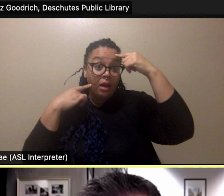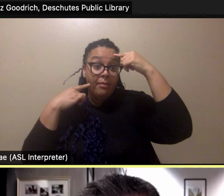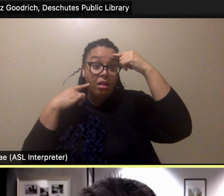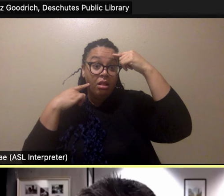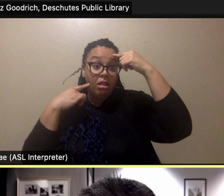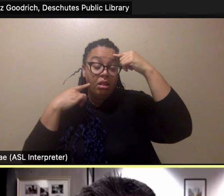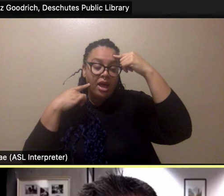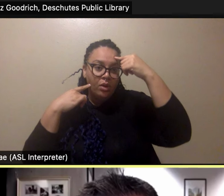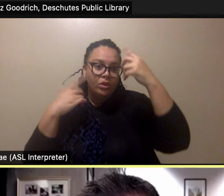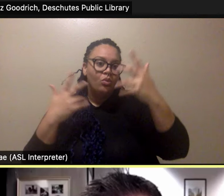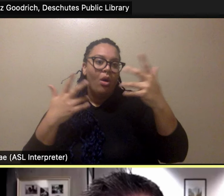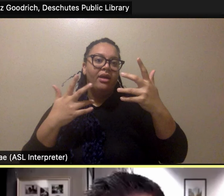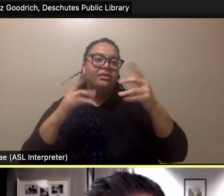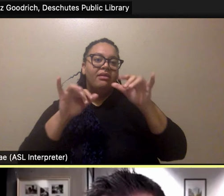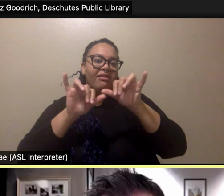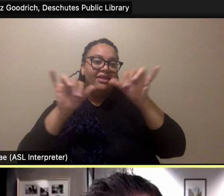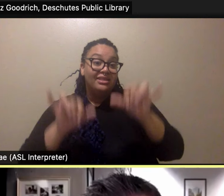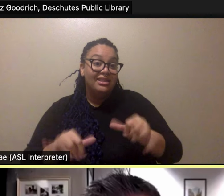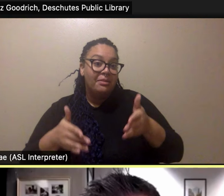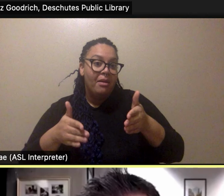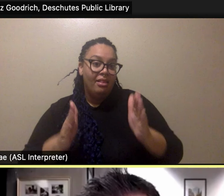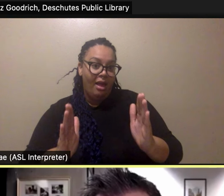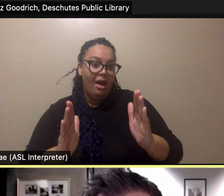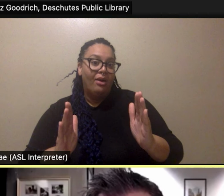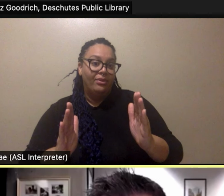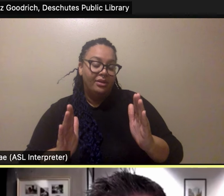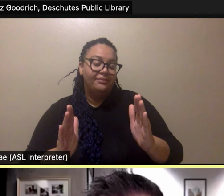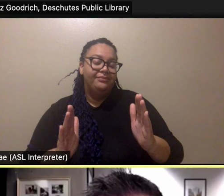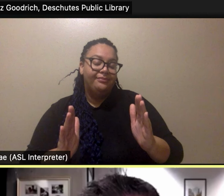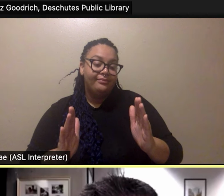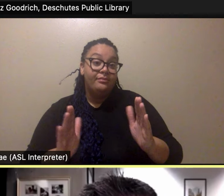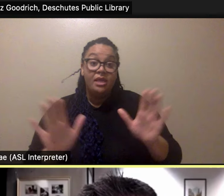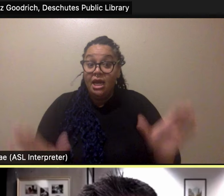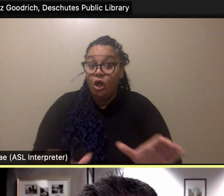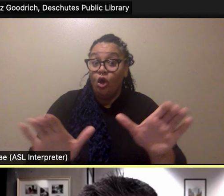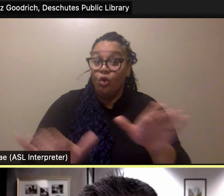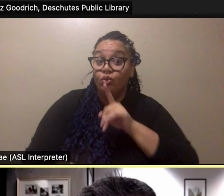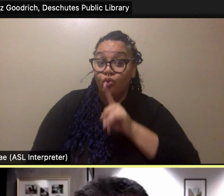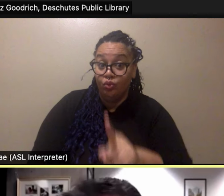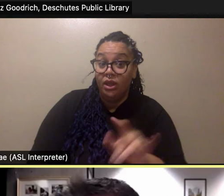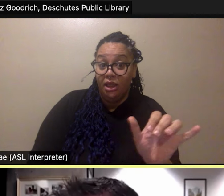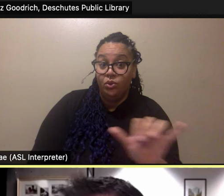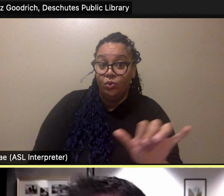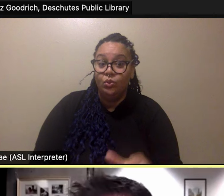the system allowed and even encouraged.